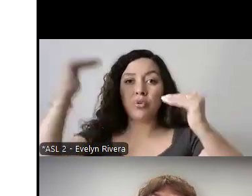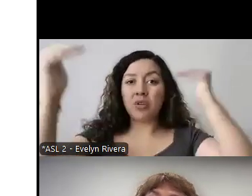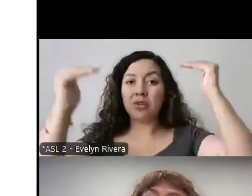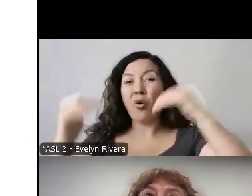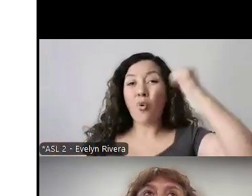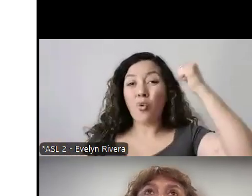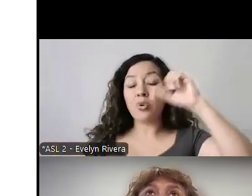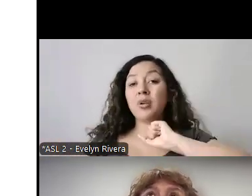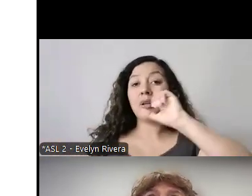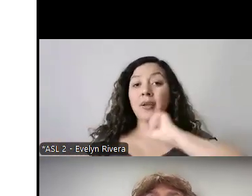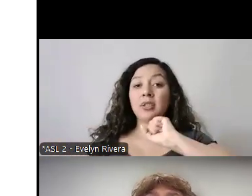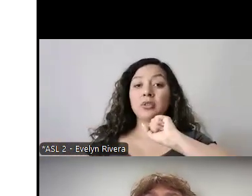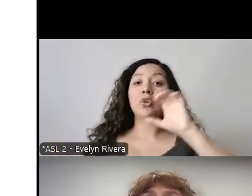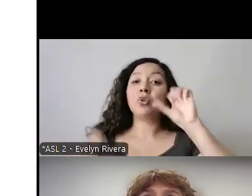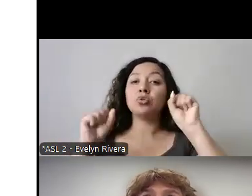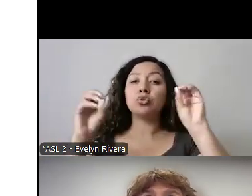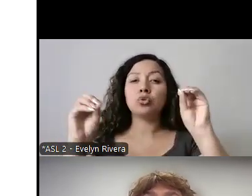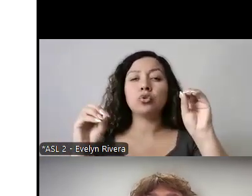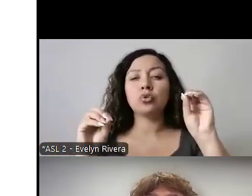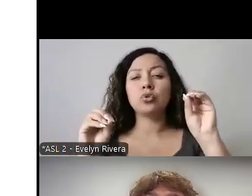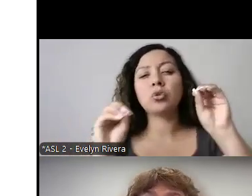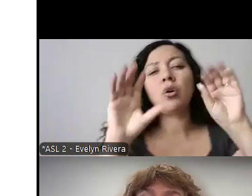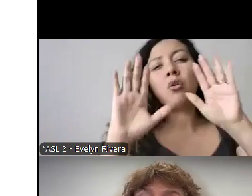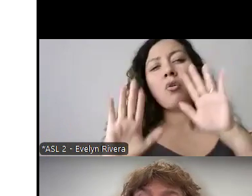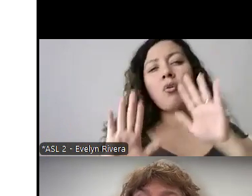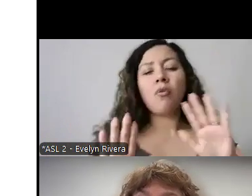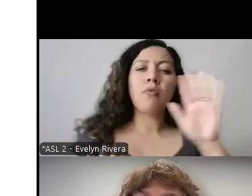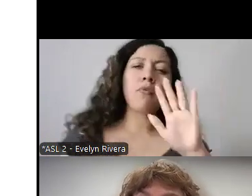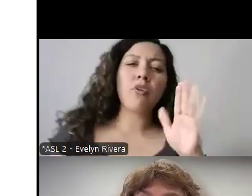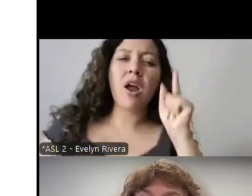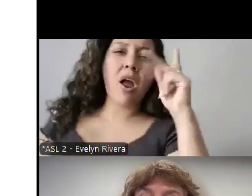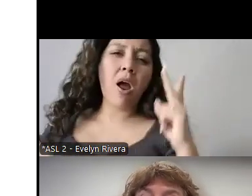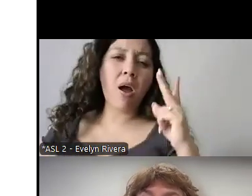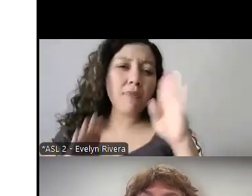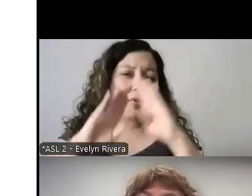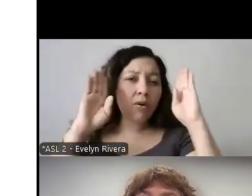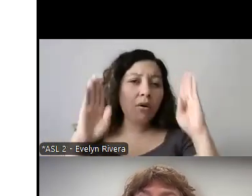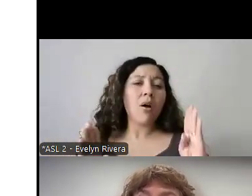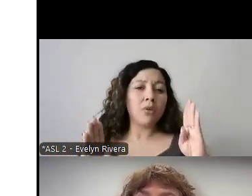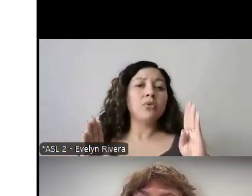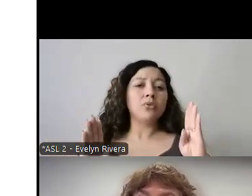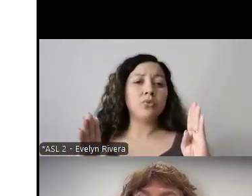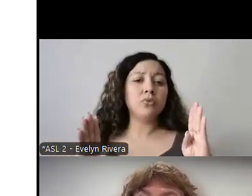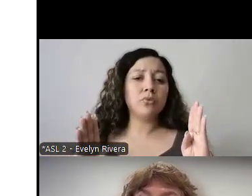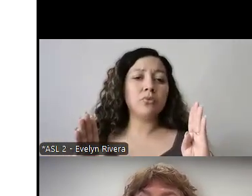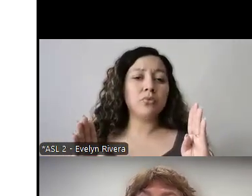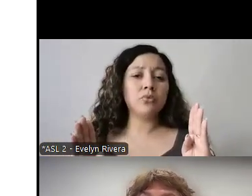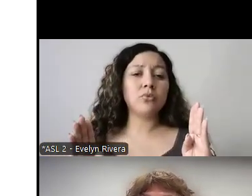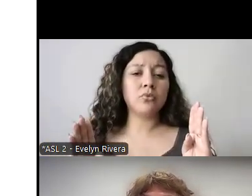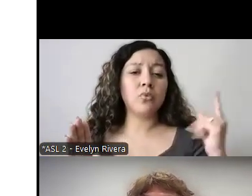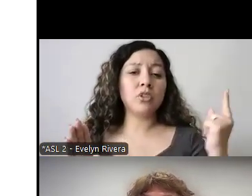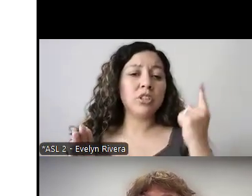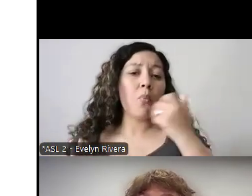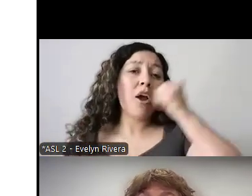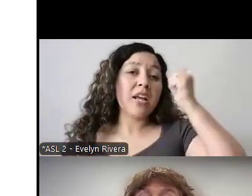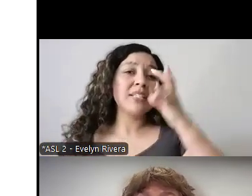so over half of households occupied by someone age 75 and over